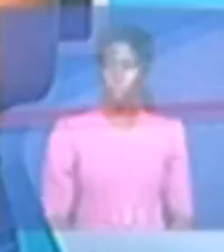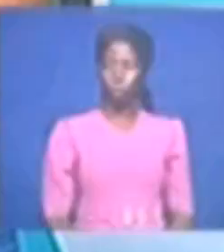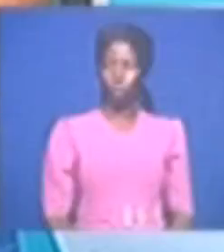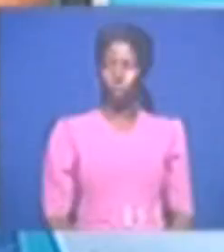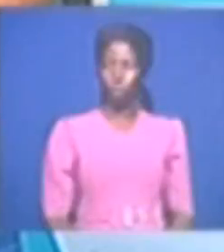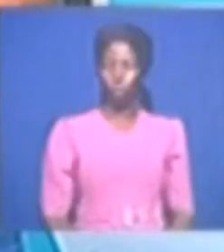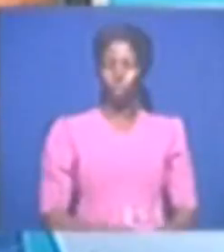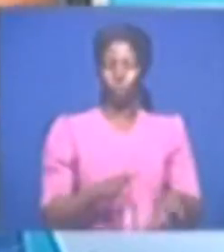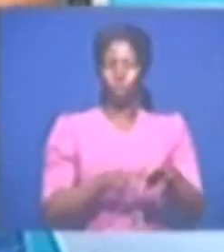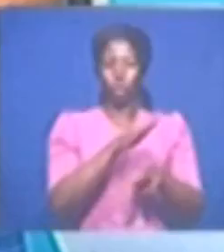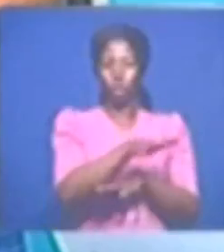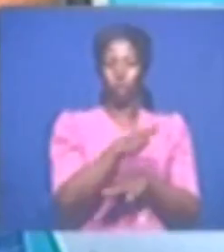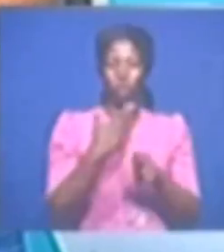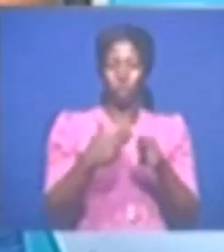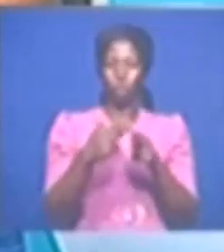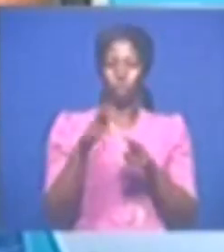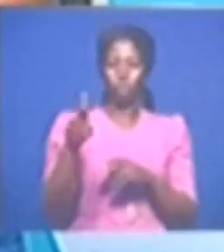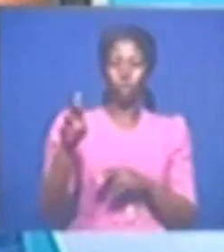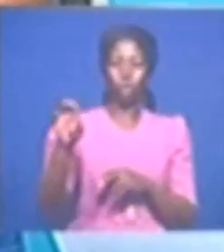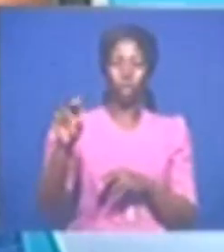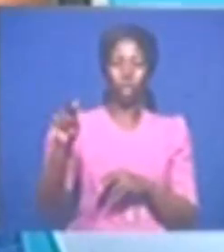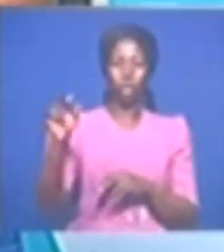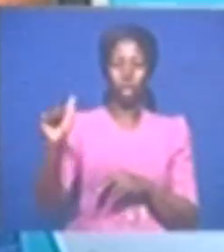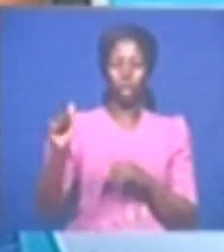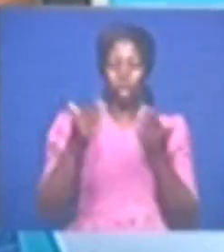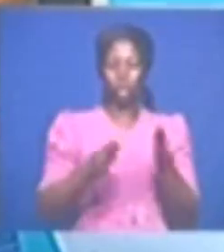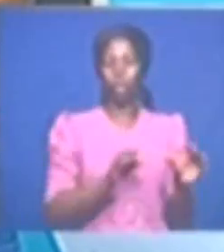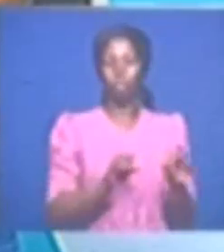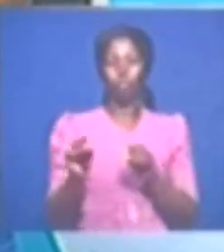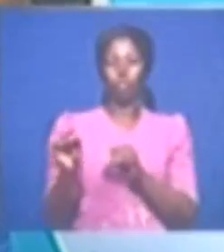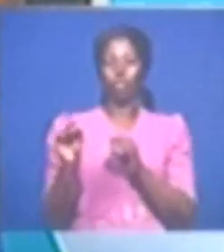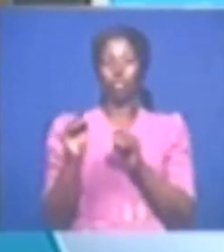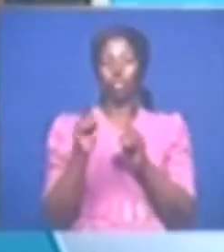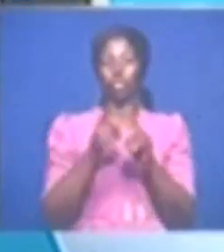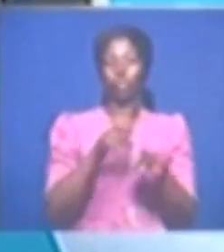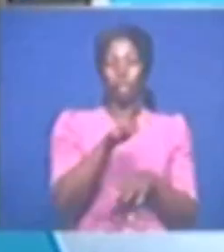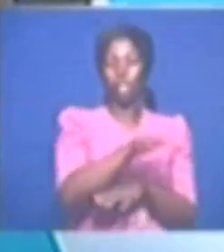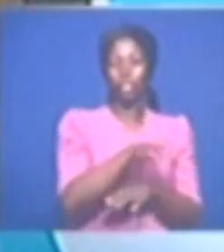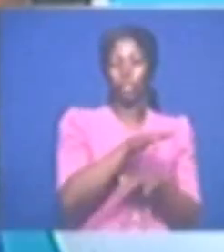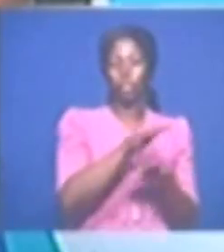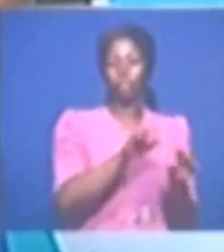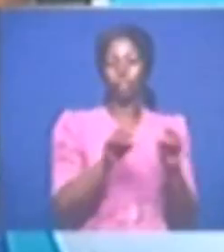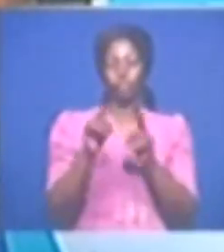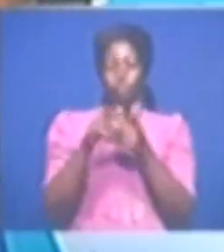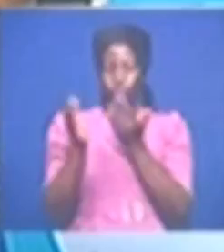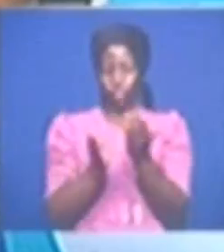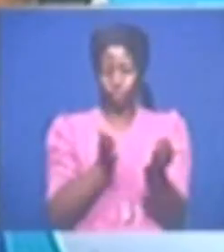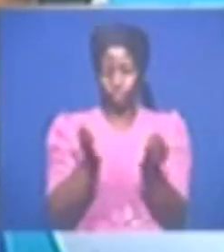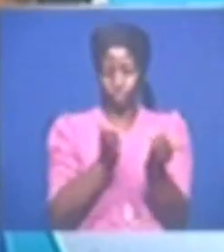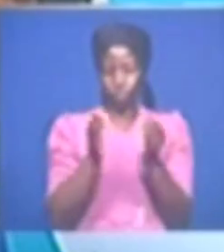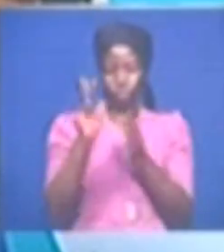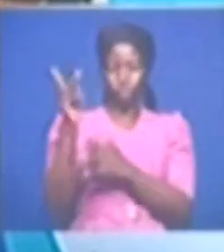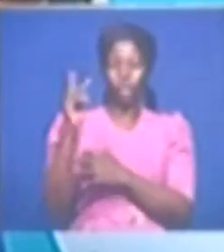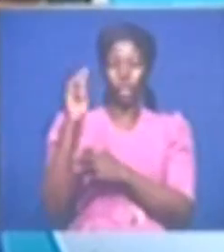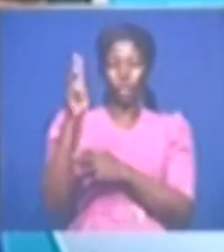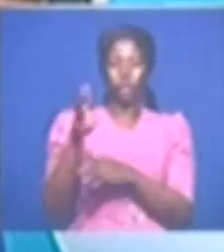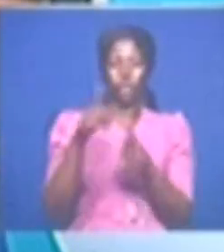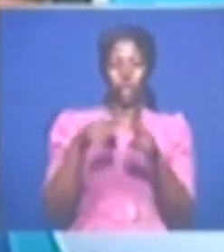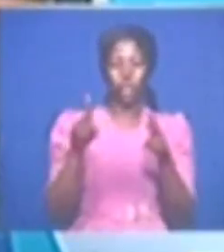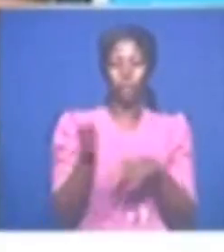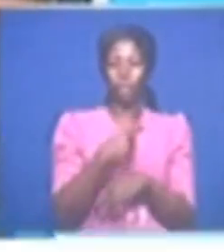Good evening, I'm Regina Manyara-Gitawa. Now we shift to focus from matters environment and to matters business. Kenya will from May next